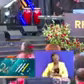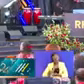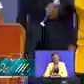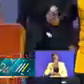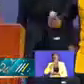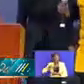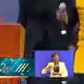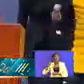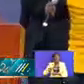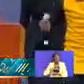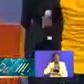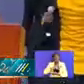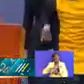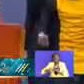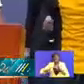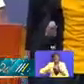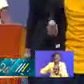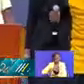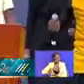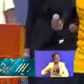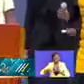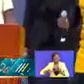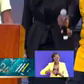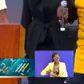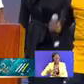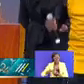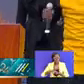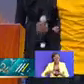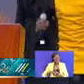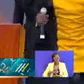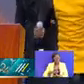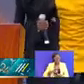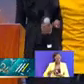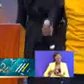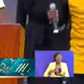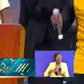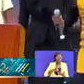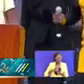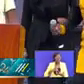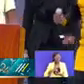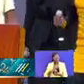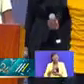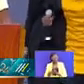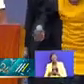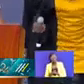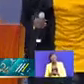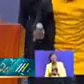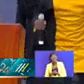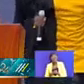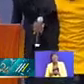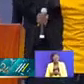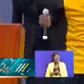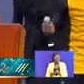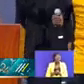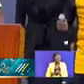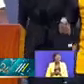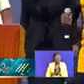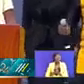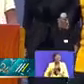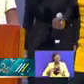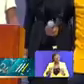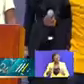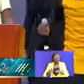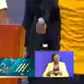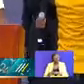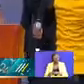cut off let the schedule of Zion be implemented in our day let